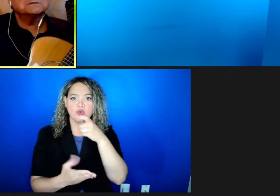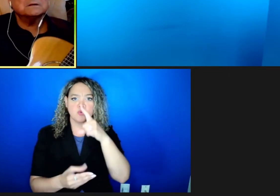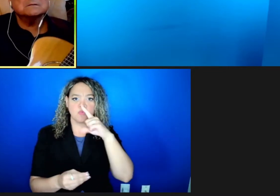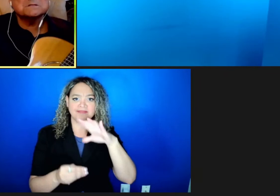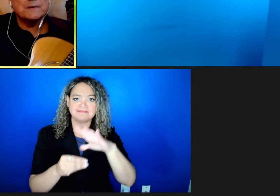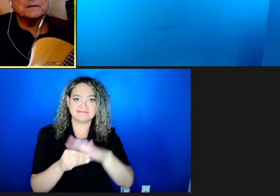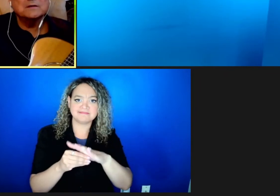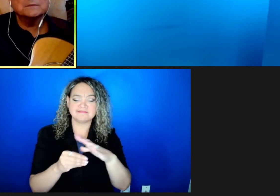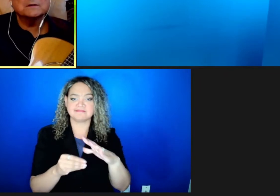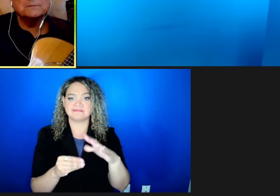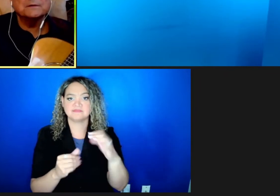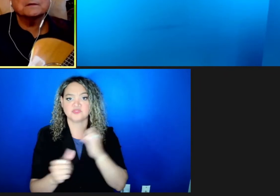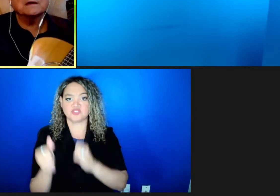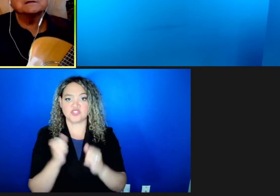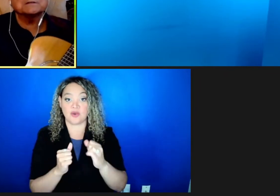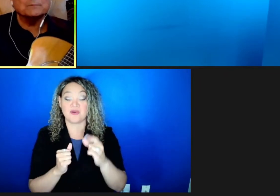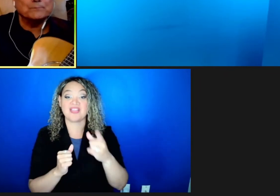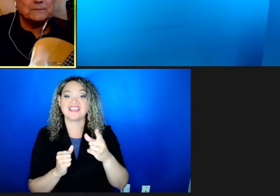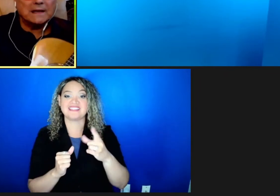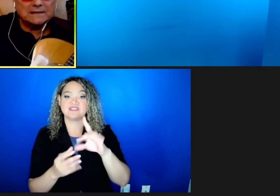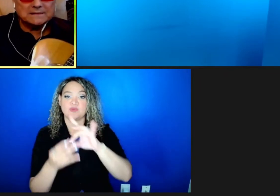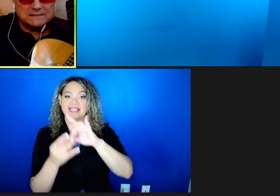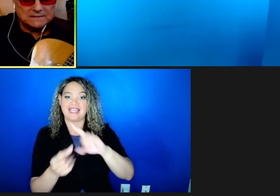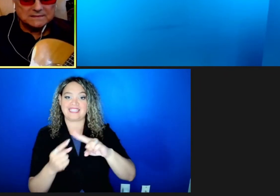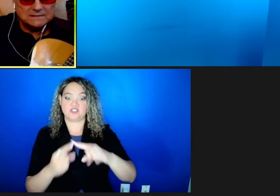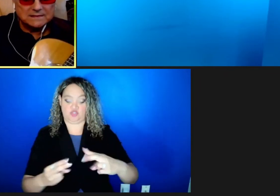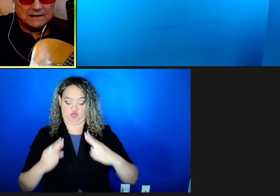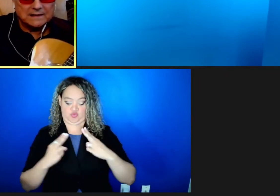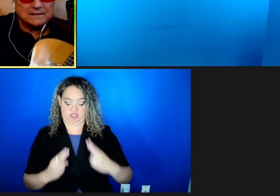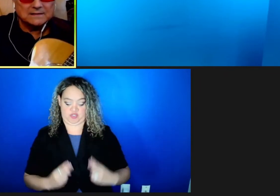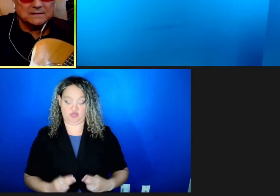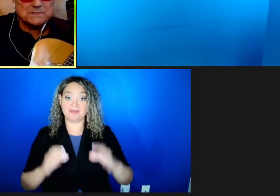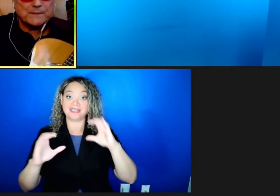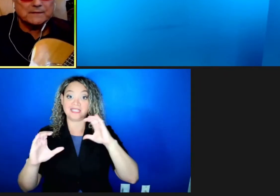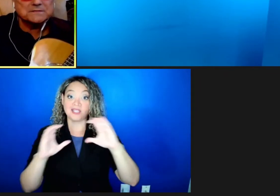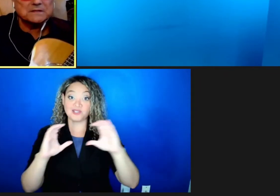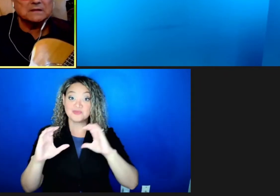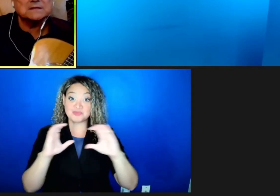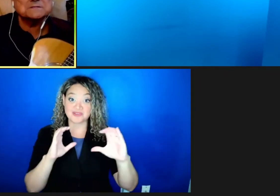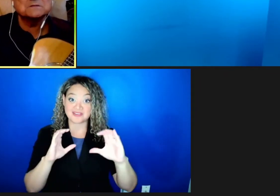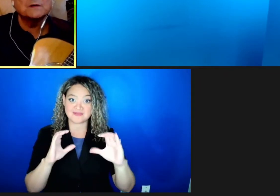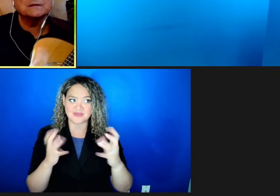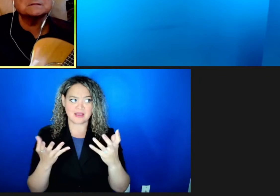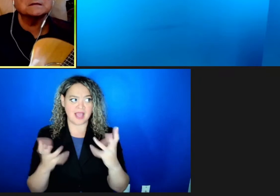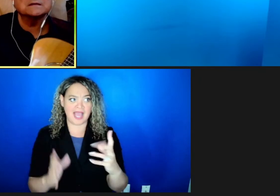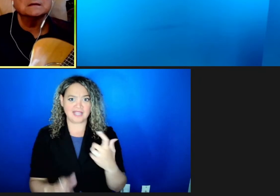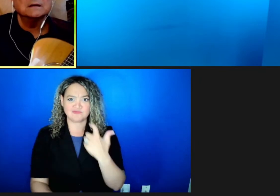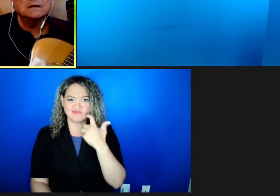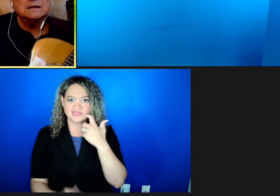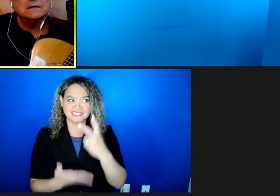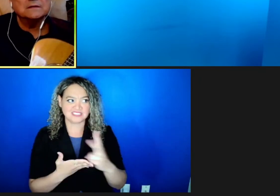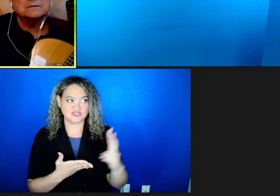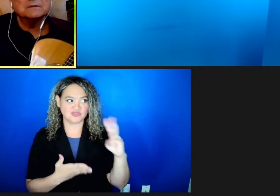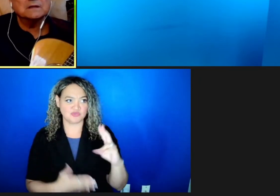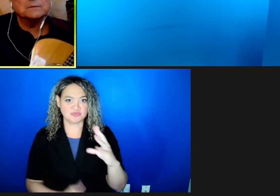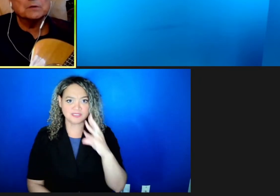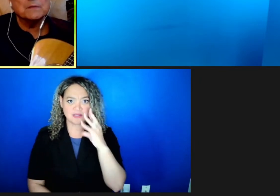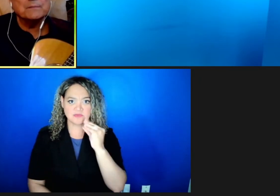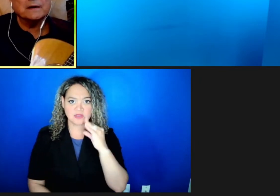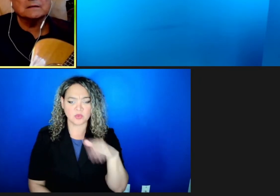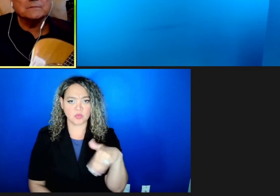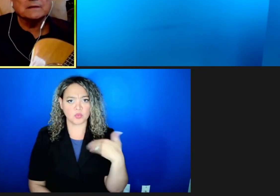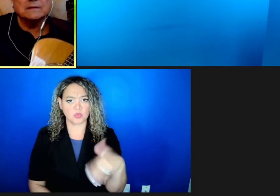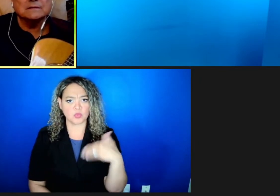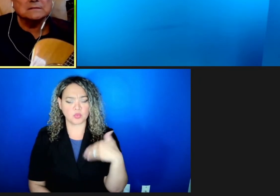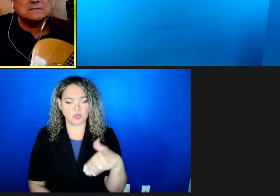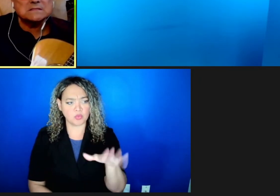whole show is about human communication, and I had an experience in the last 2 weeks that really put me